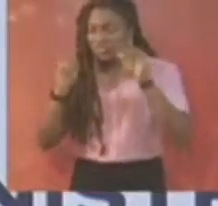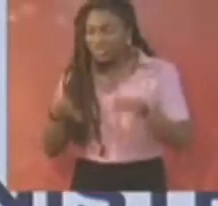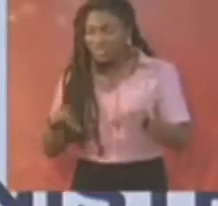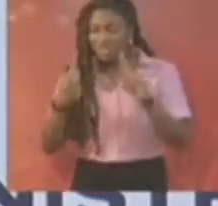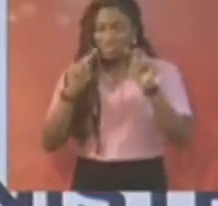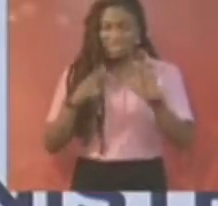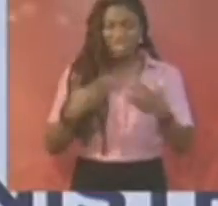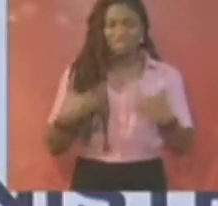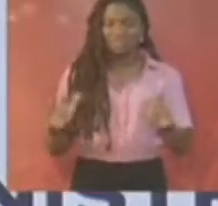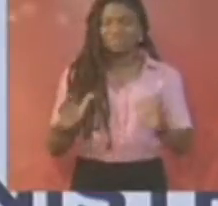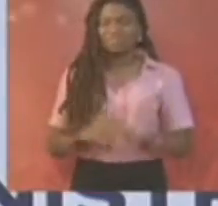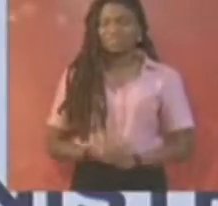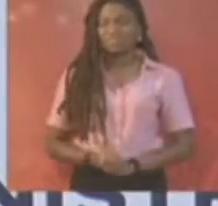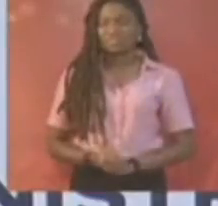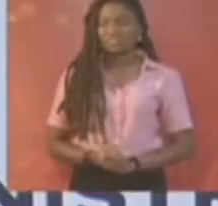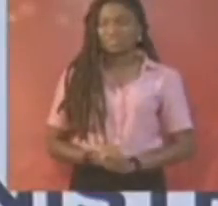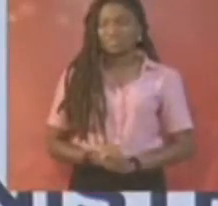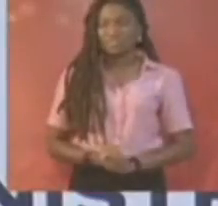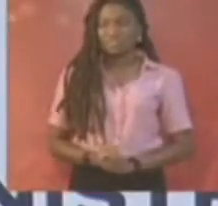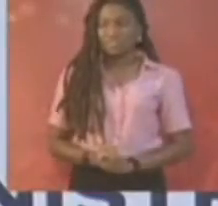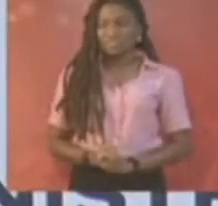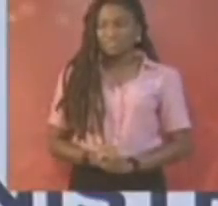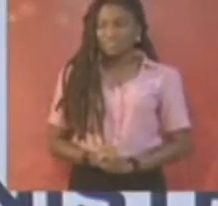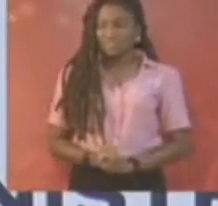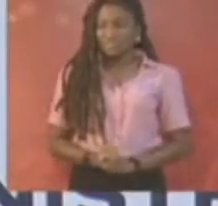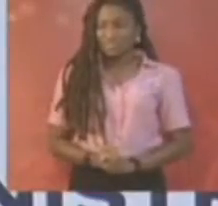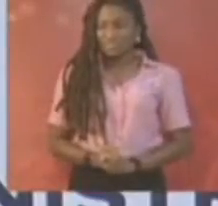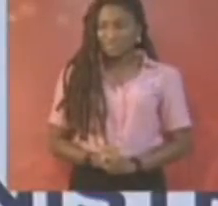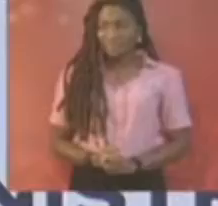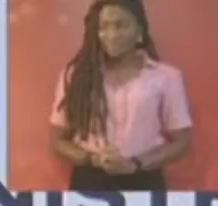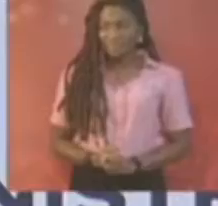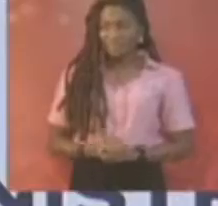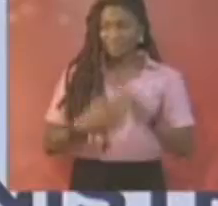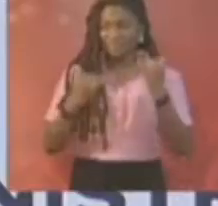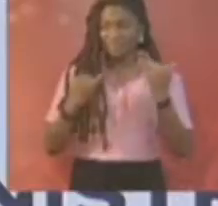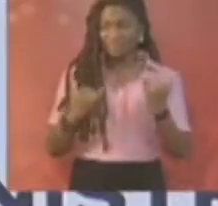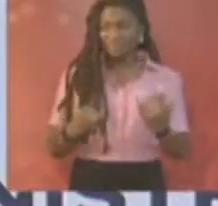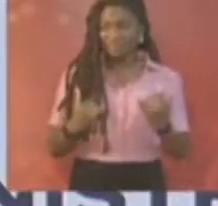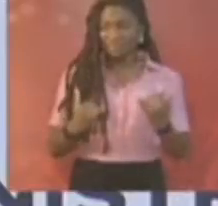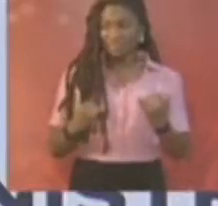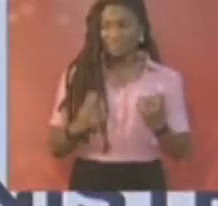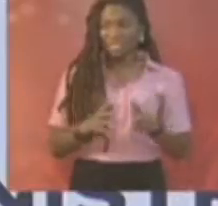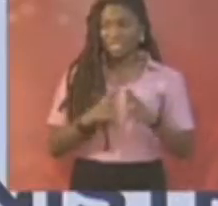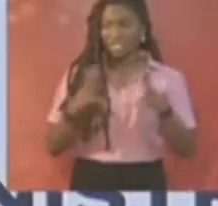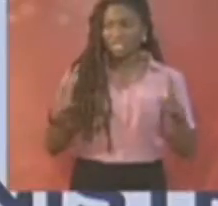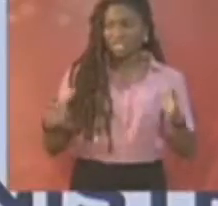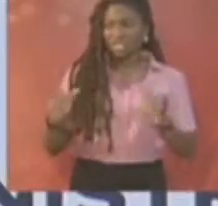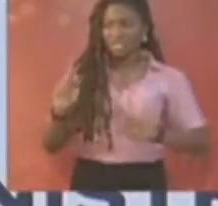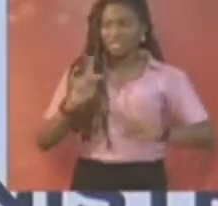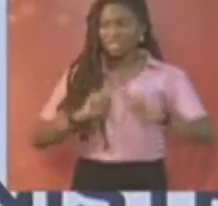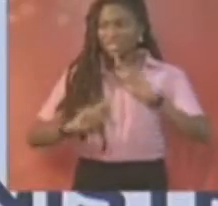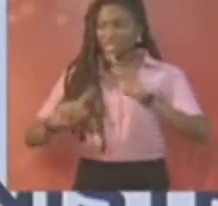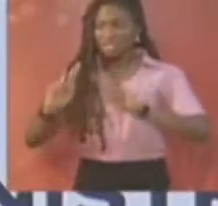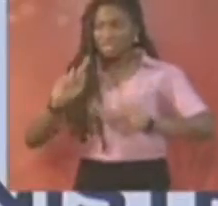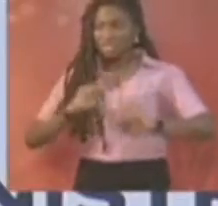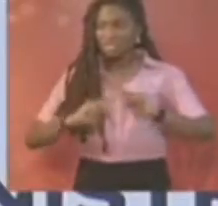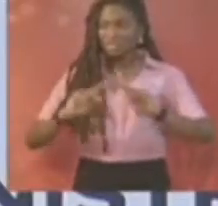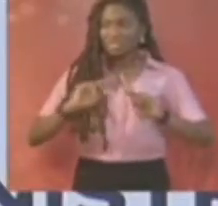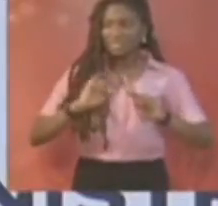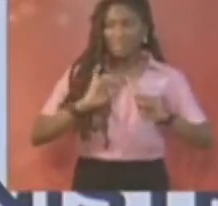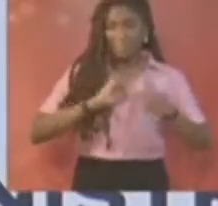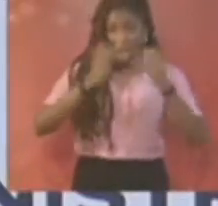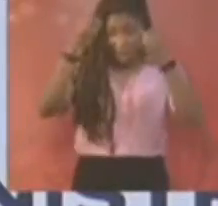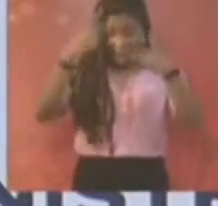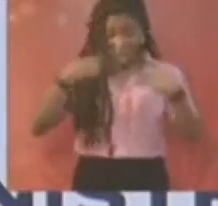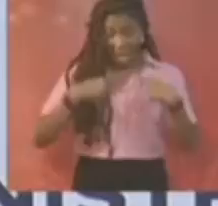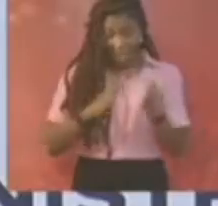then reported to us. The combination of individuals, that's not information I have at my disposal at this point in